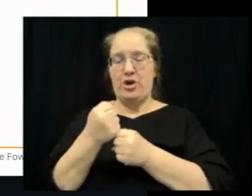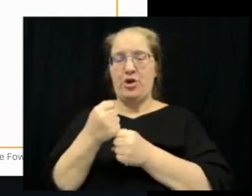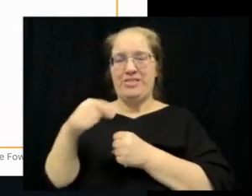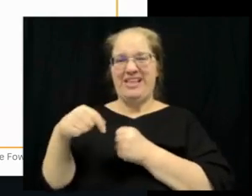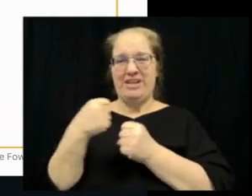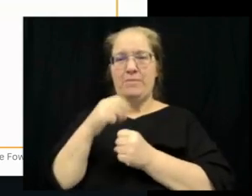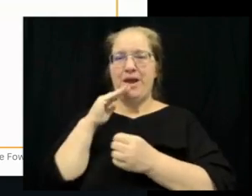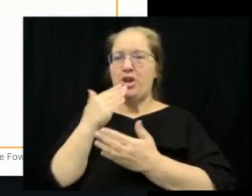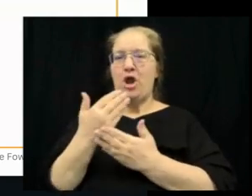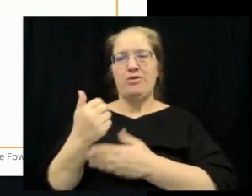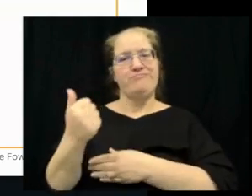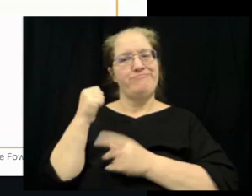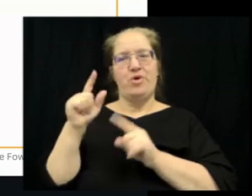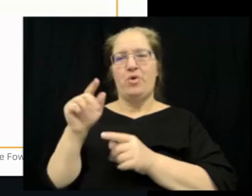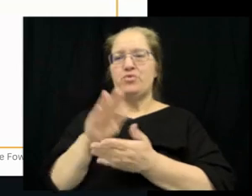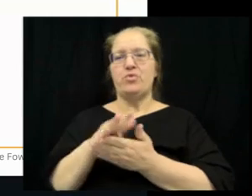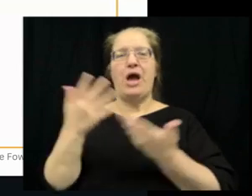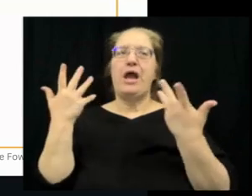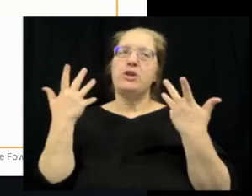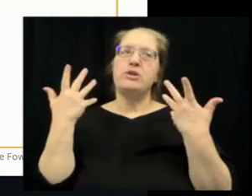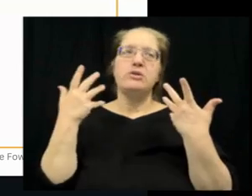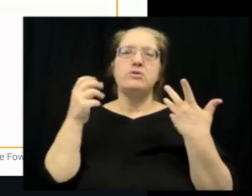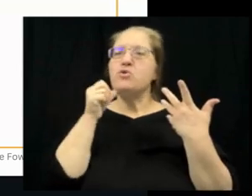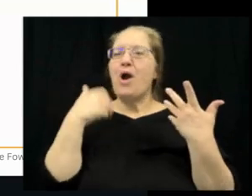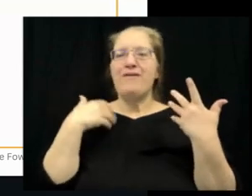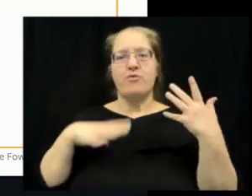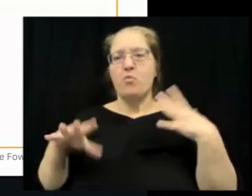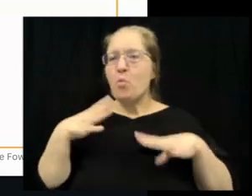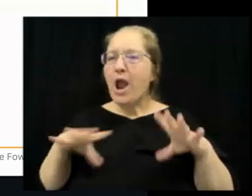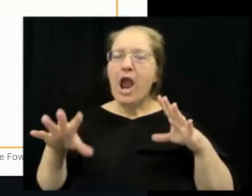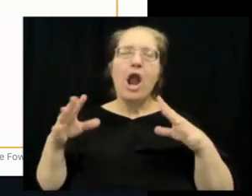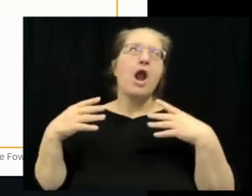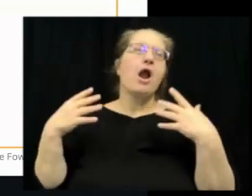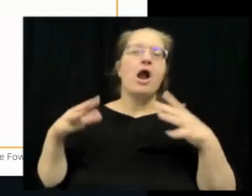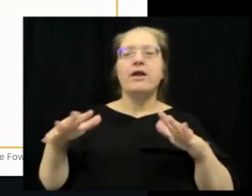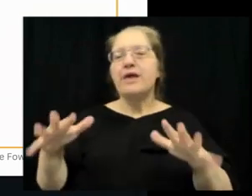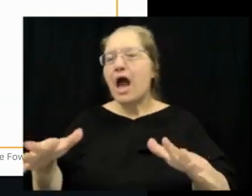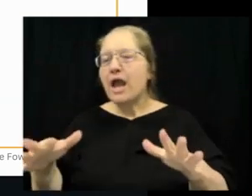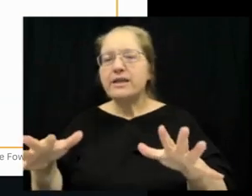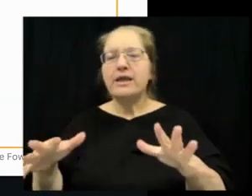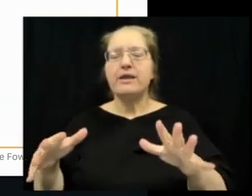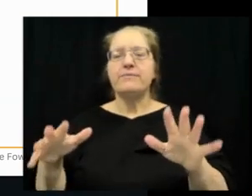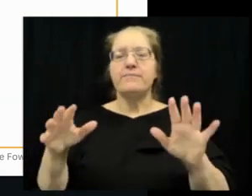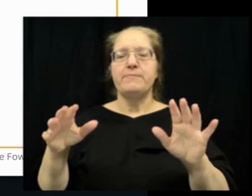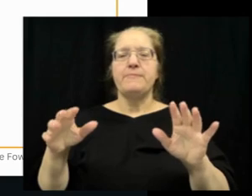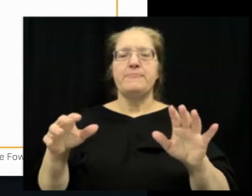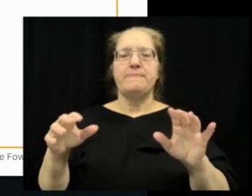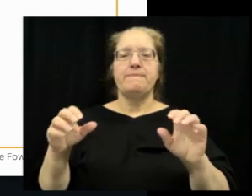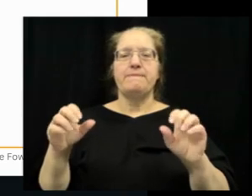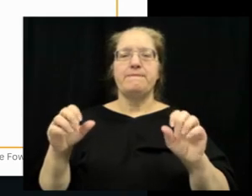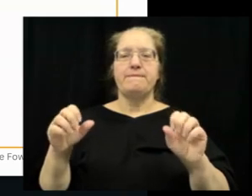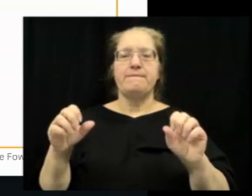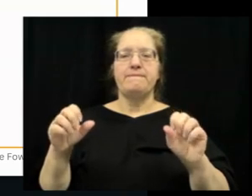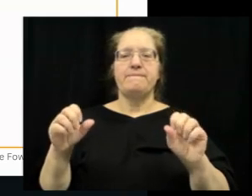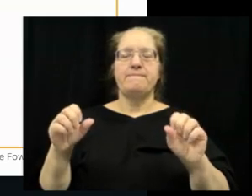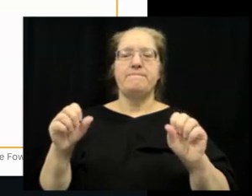school. I don't have anything to wear, it's anxiety. I was able to validate, but then I lost